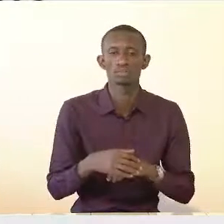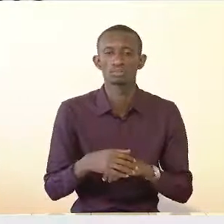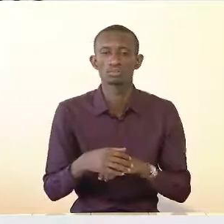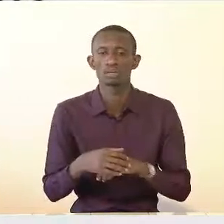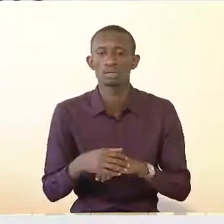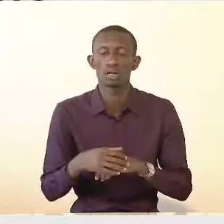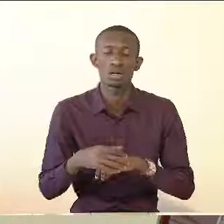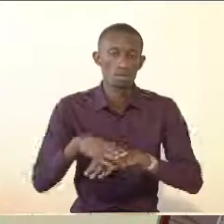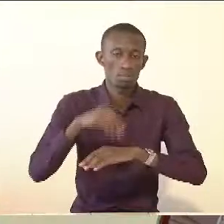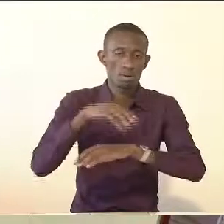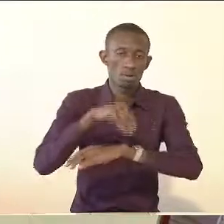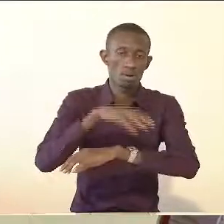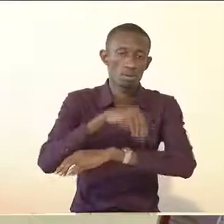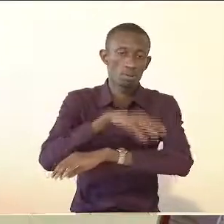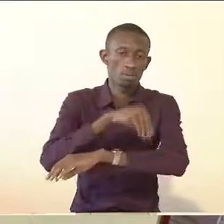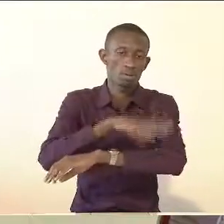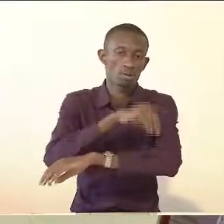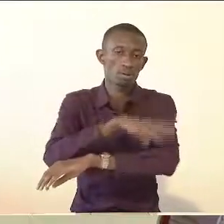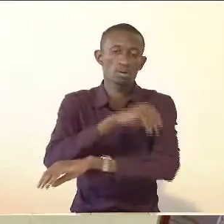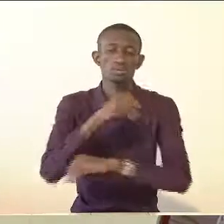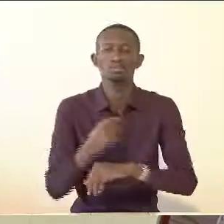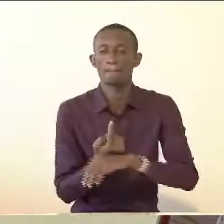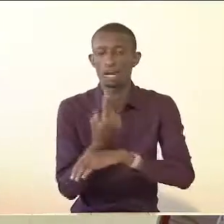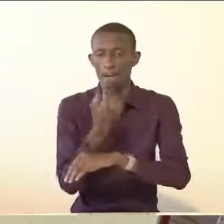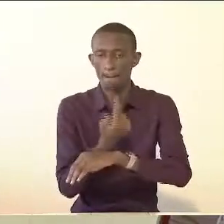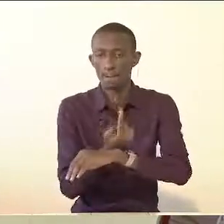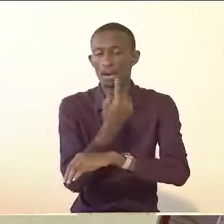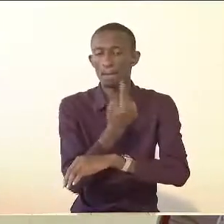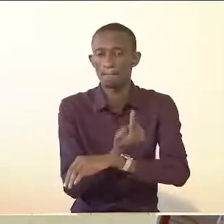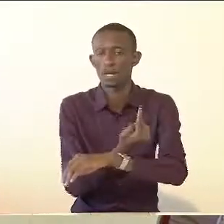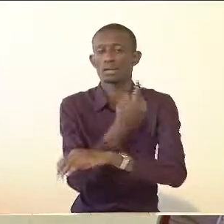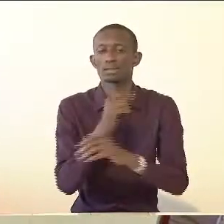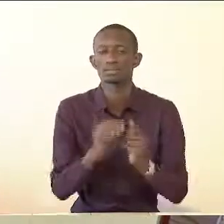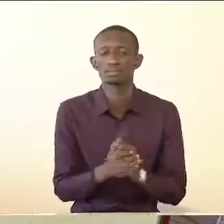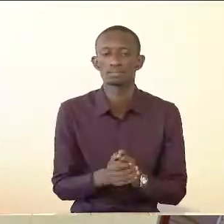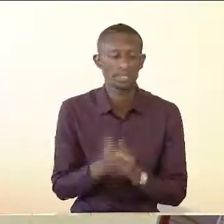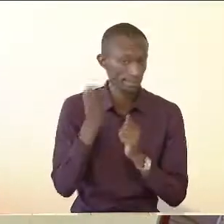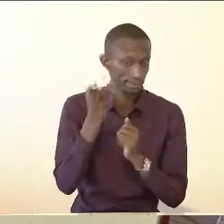Once the body hair is raised up, that is one way of making